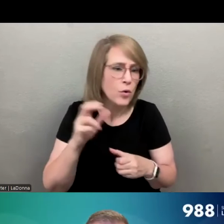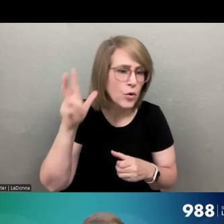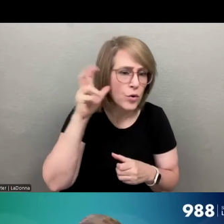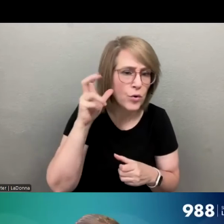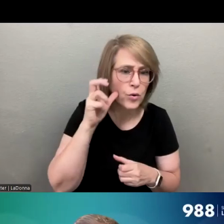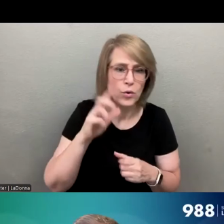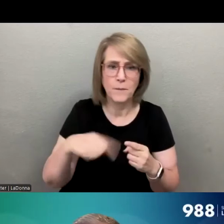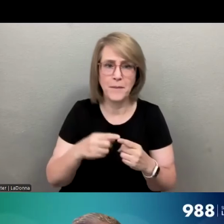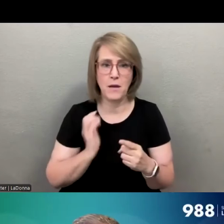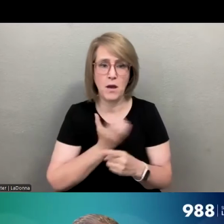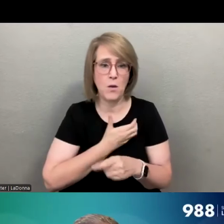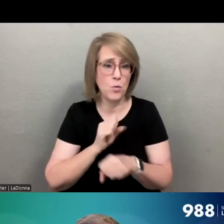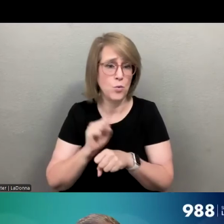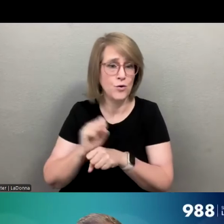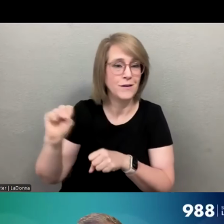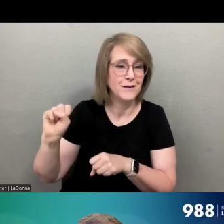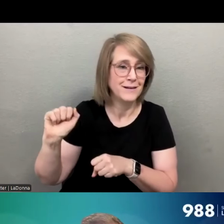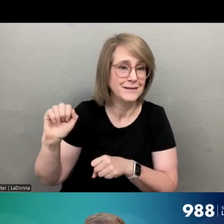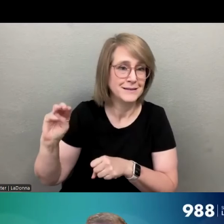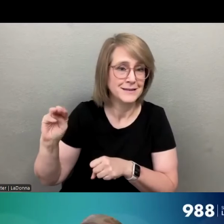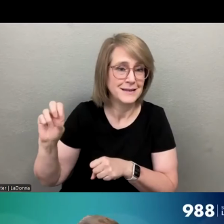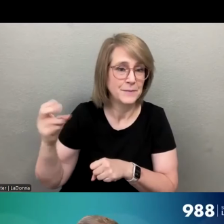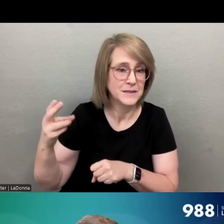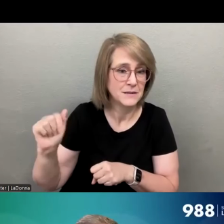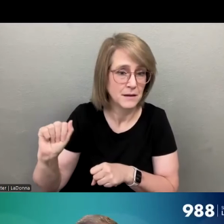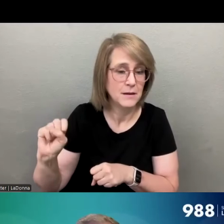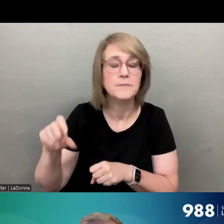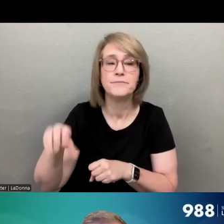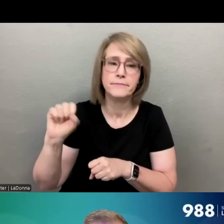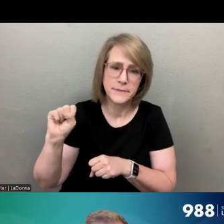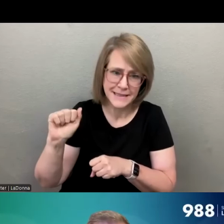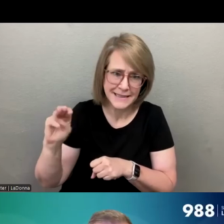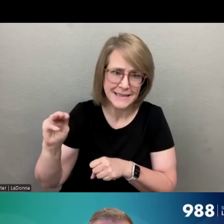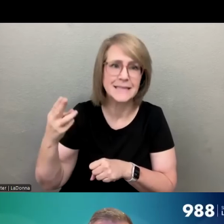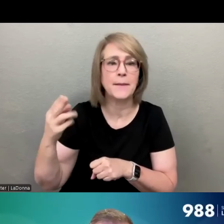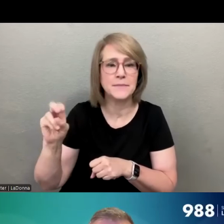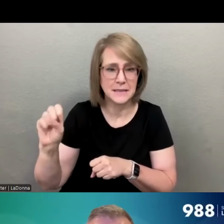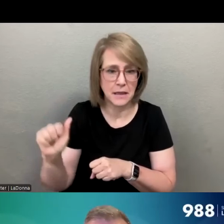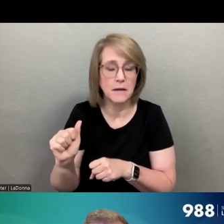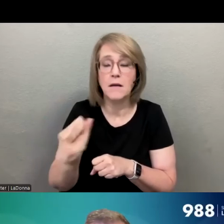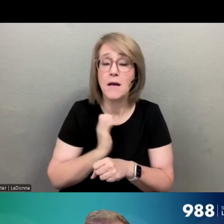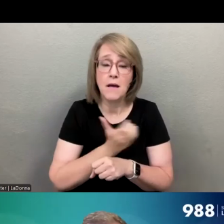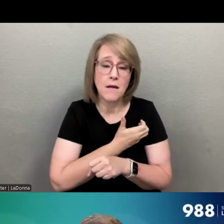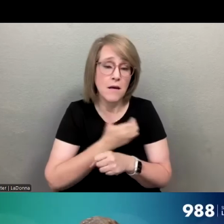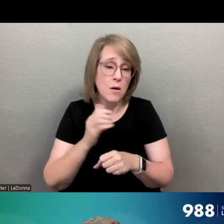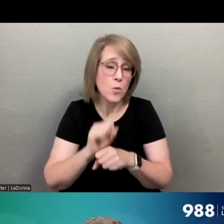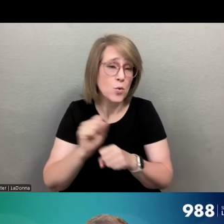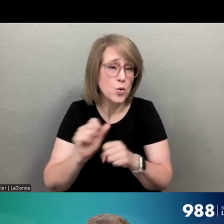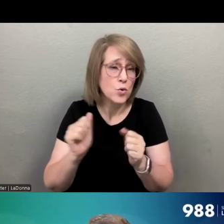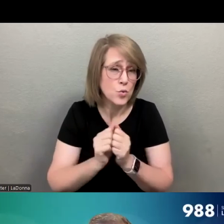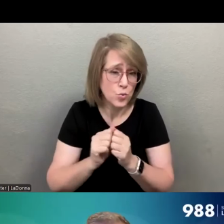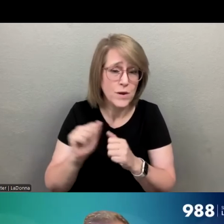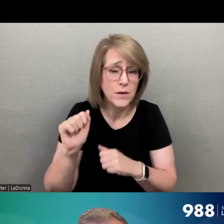doing at SAMHSA related to refinement of crisis service definitions and standards, as well as how that will lead into an